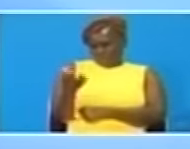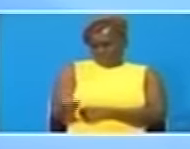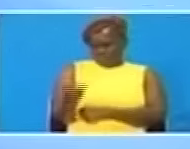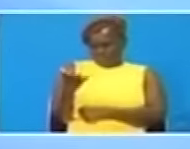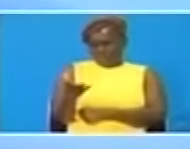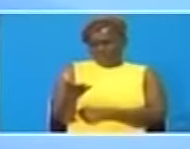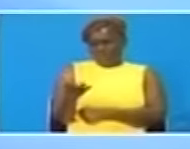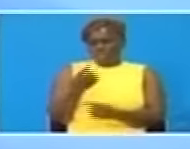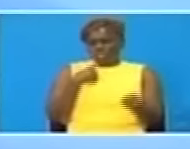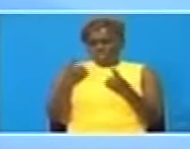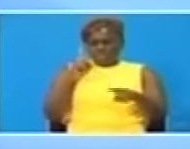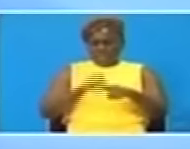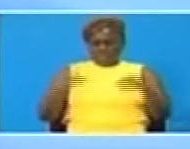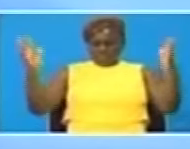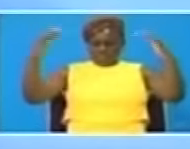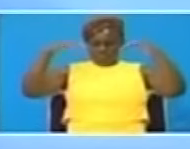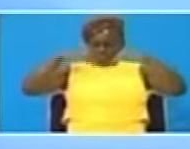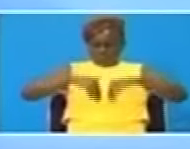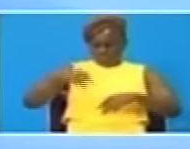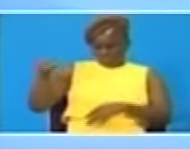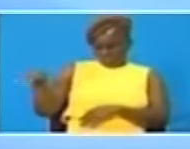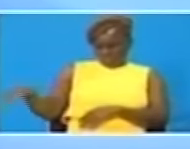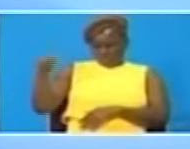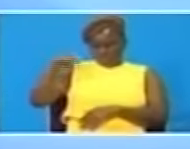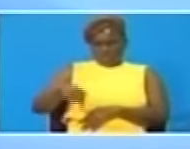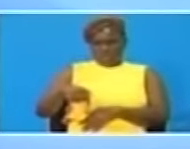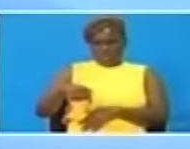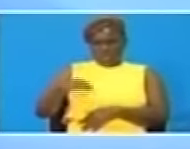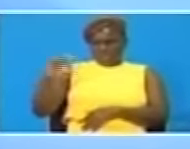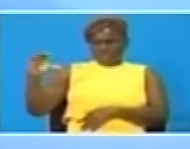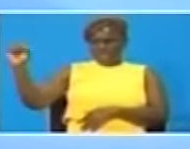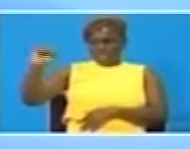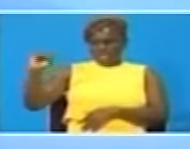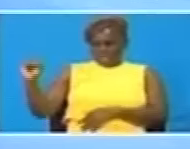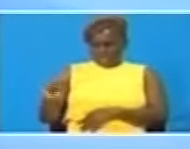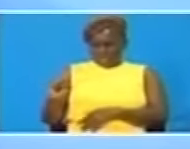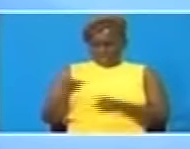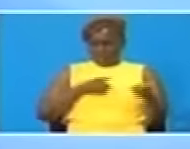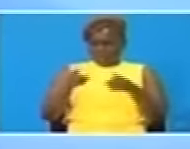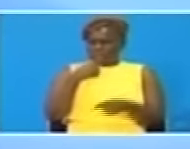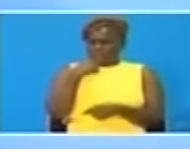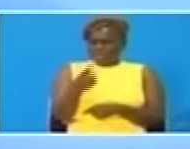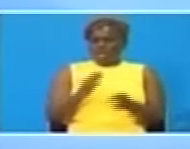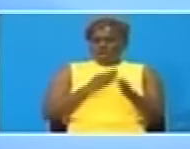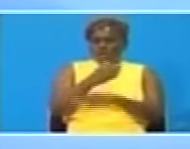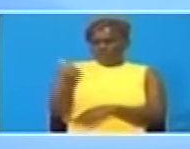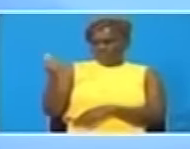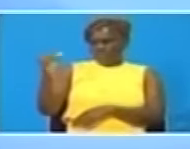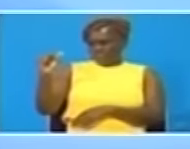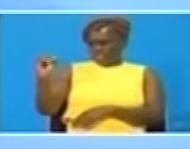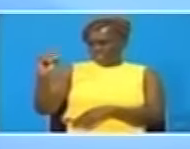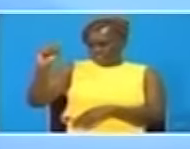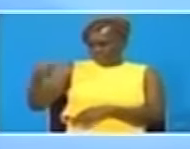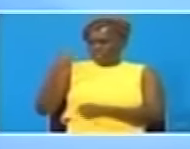the country. Speaking at a press briefing earlier today, Tourism Cabinet Secretary Najib Balala noted that over 30,000